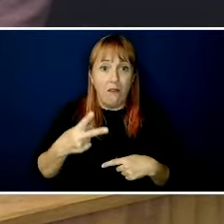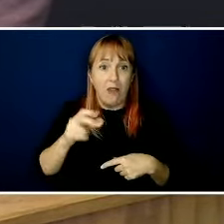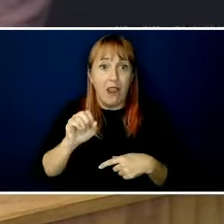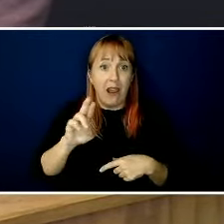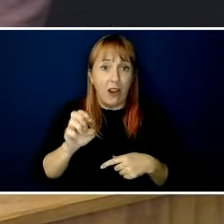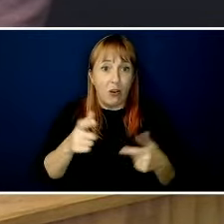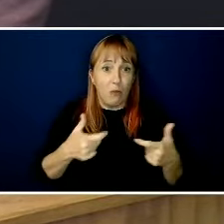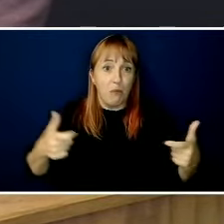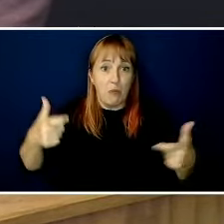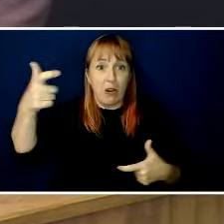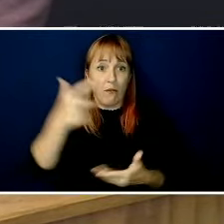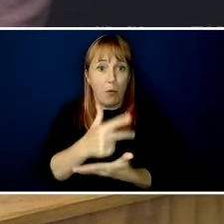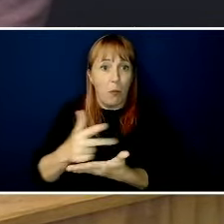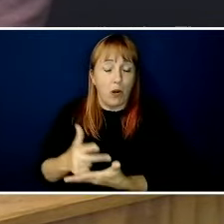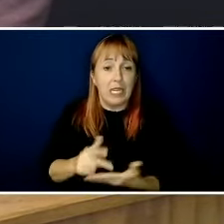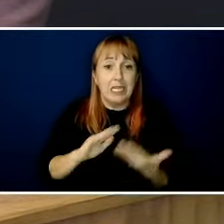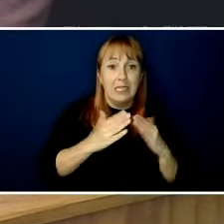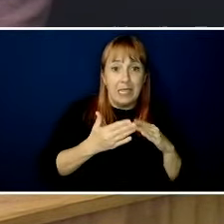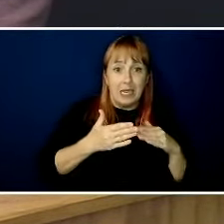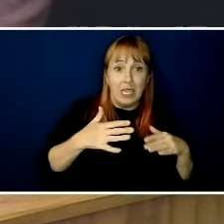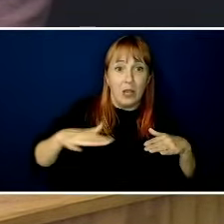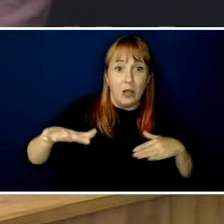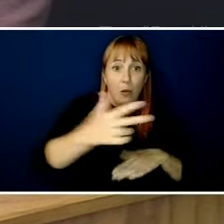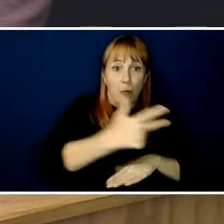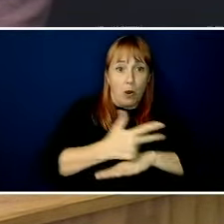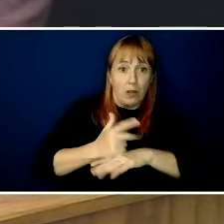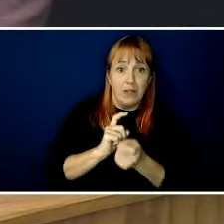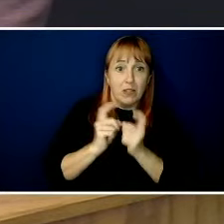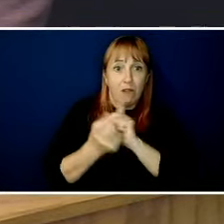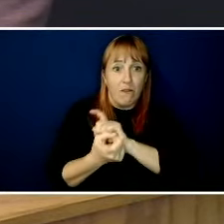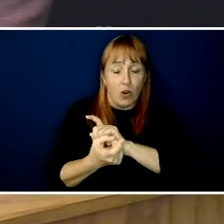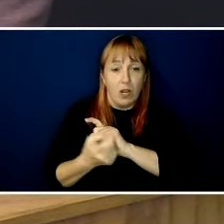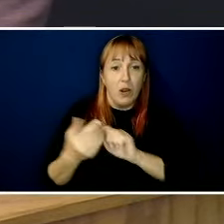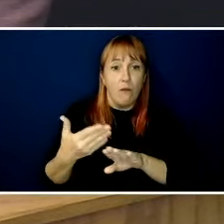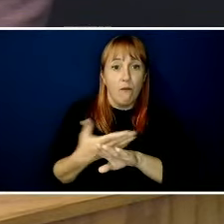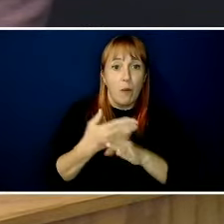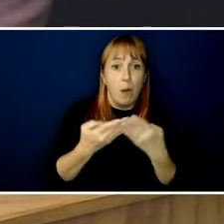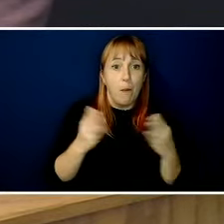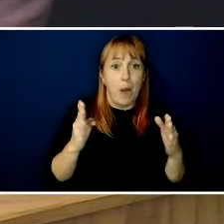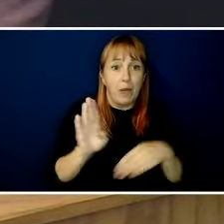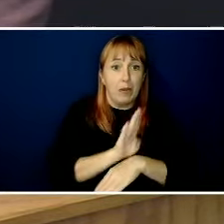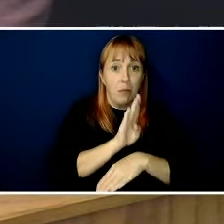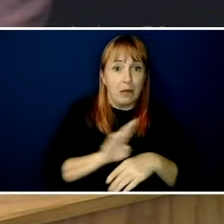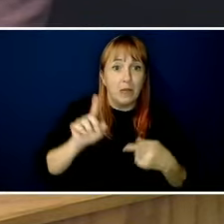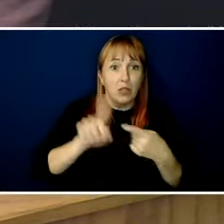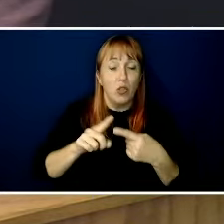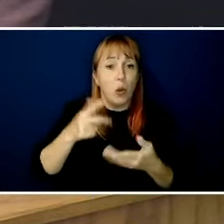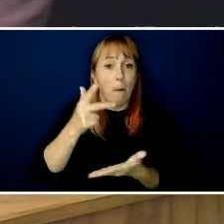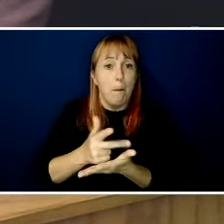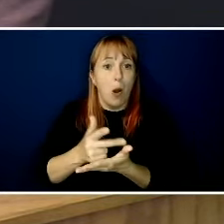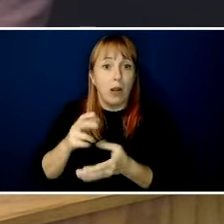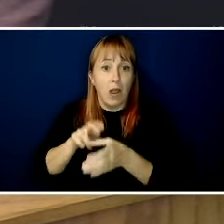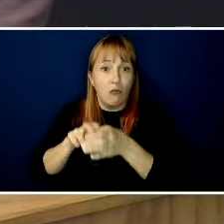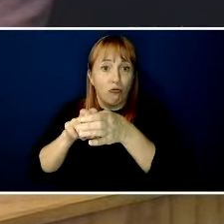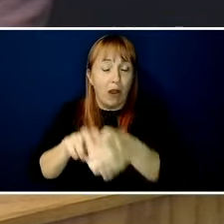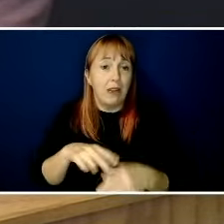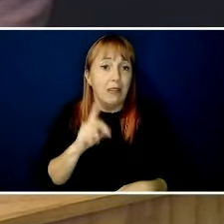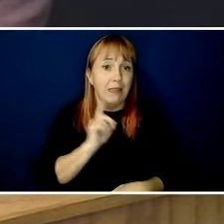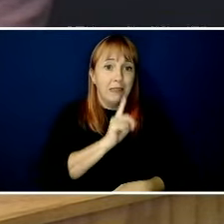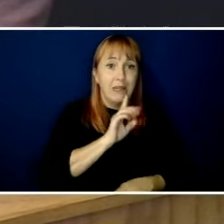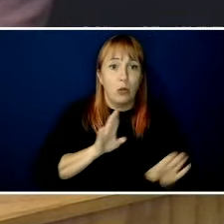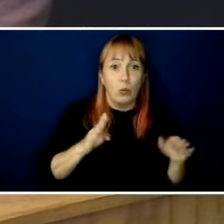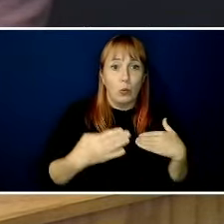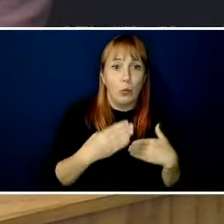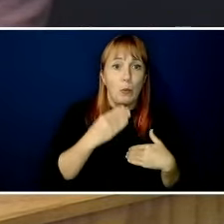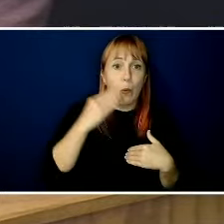existing parking lots citywide to be converted by a public agency to park and rides, allow single room occupancy housing in all